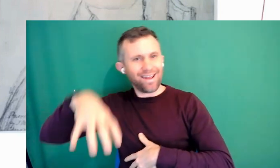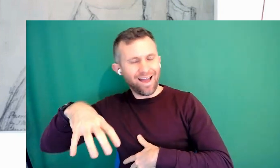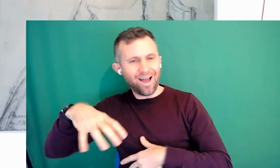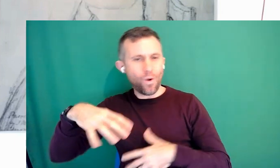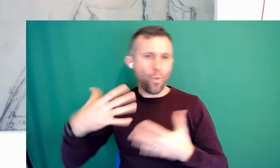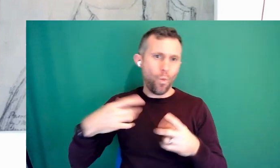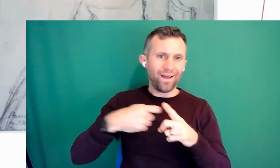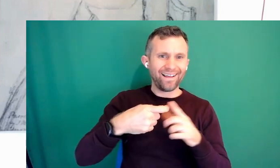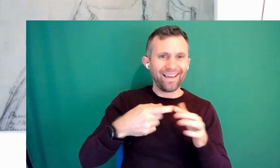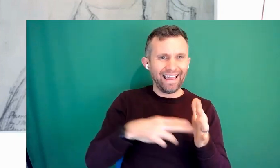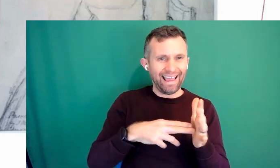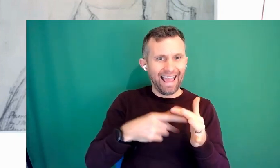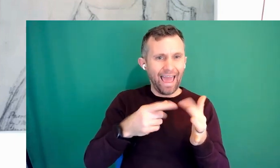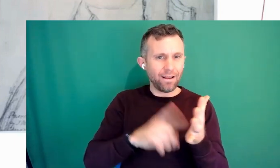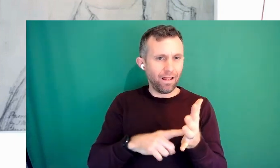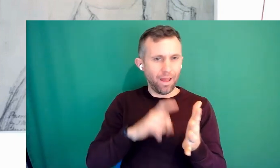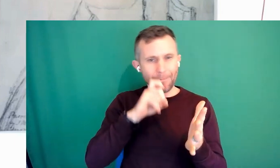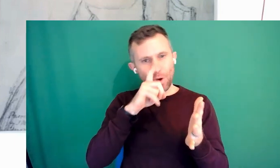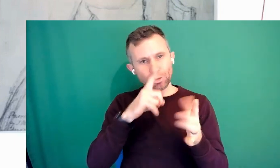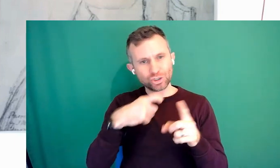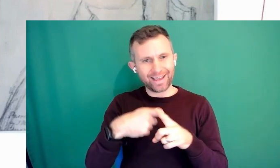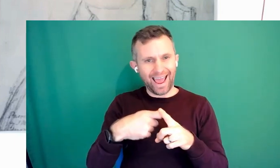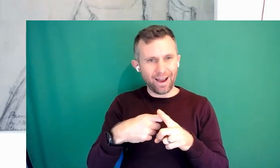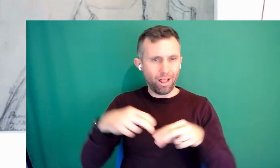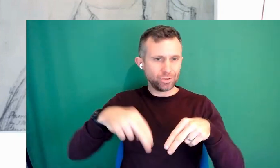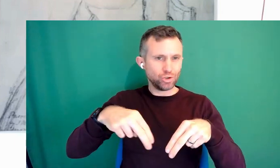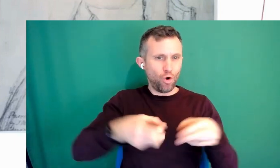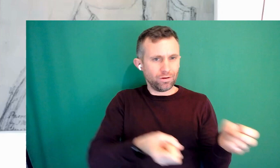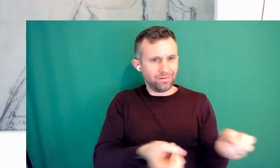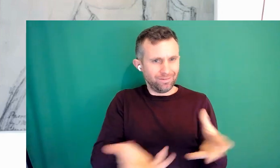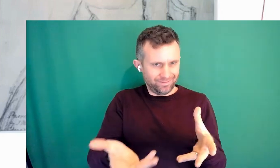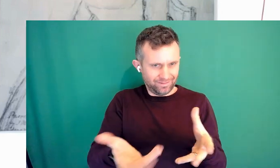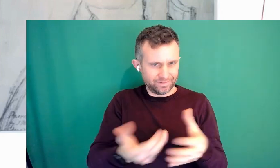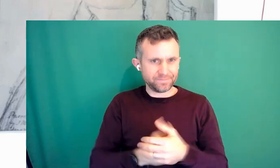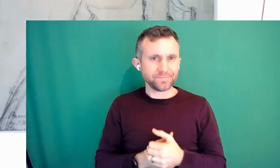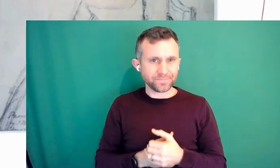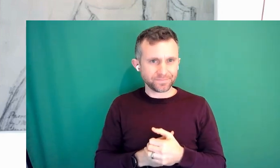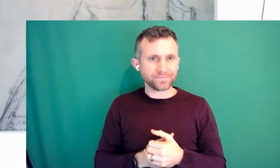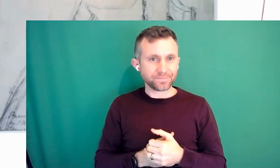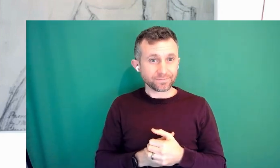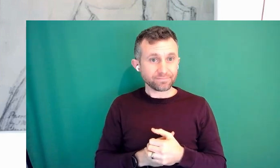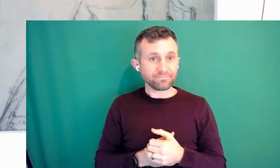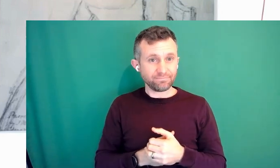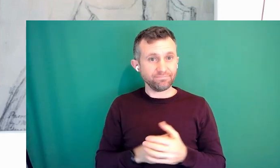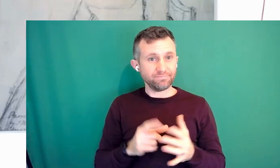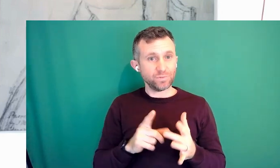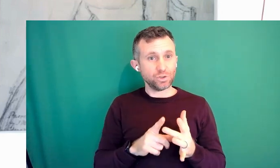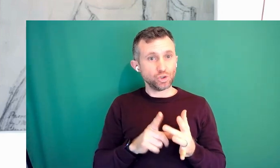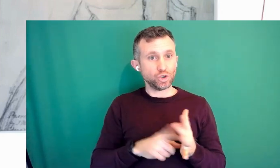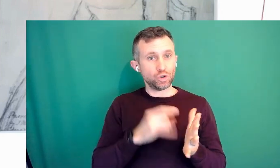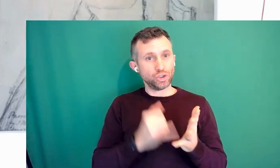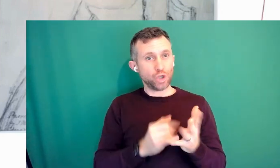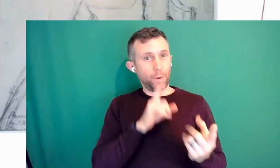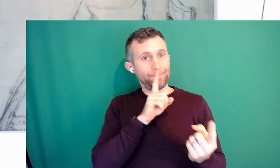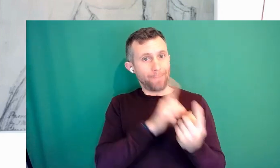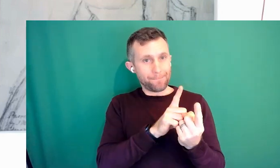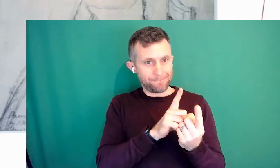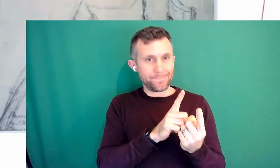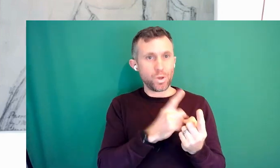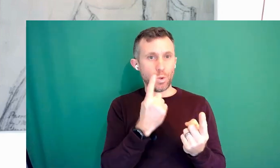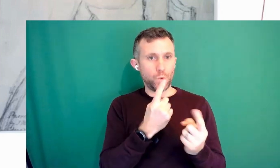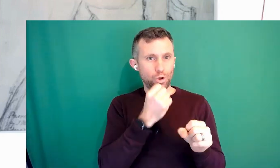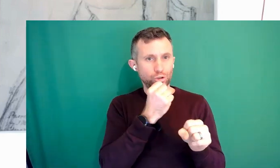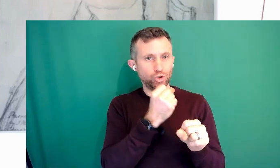example, sharing a love of Shakespeare. She married Soane in 1784 and they had two sons, John Jr. and George.